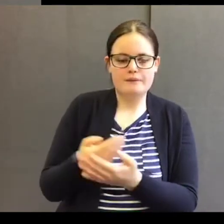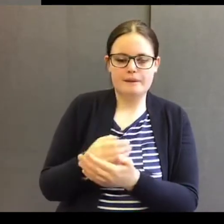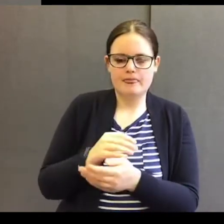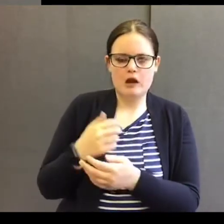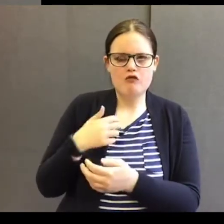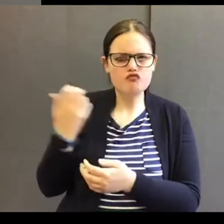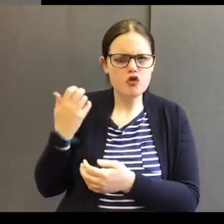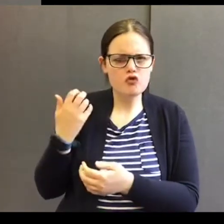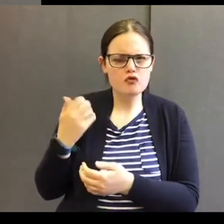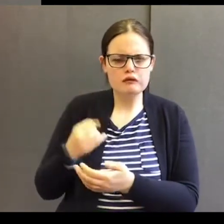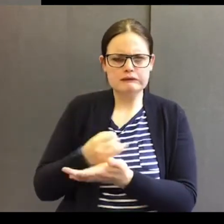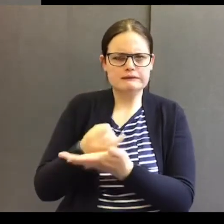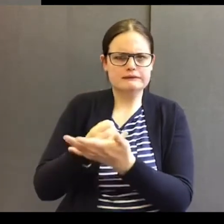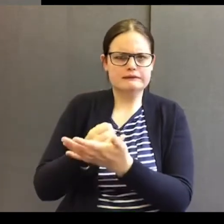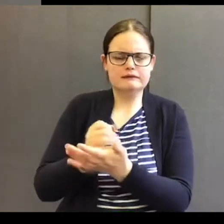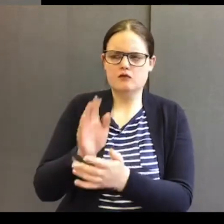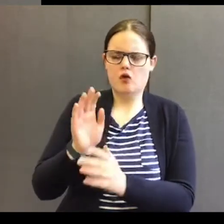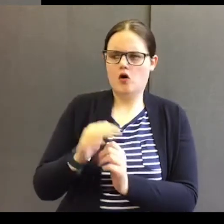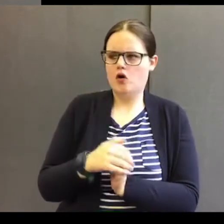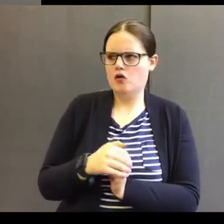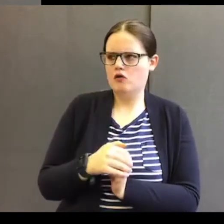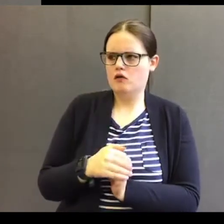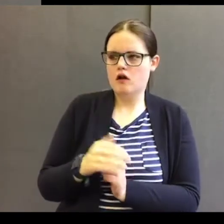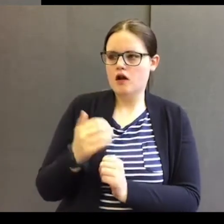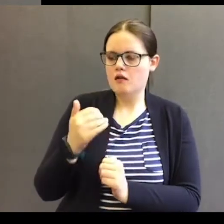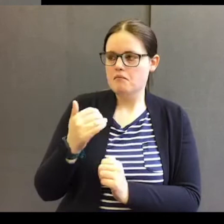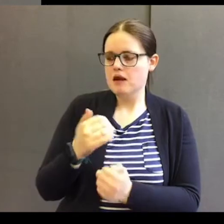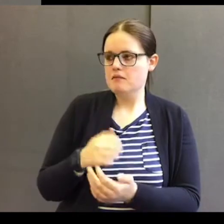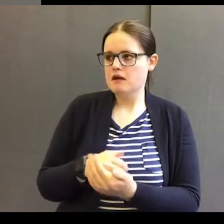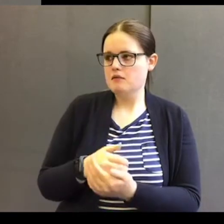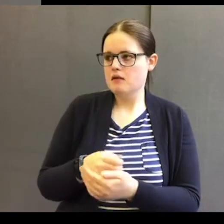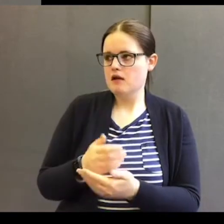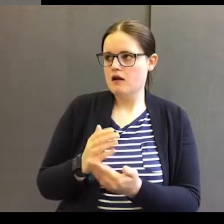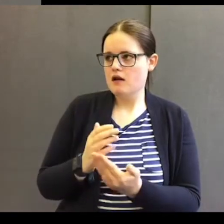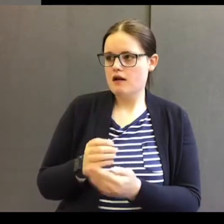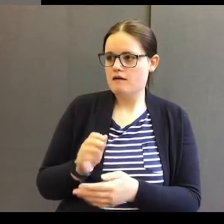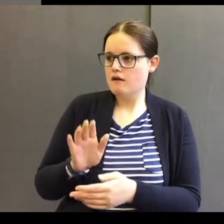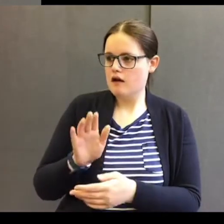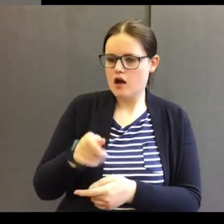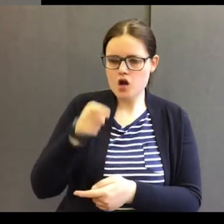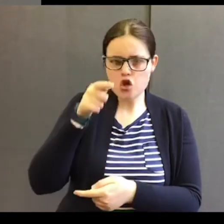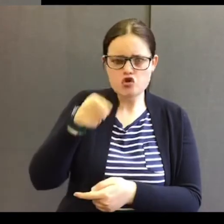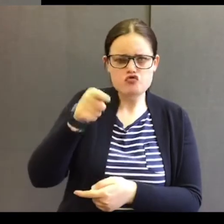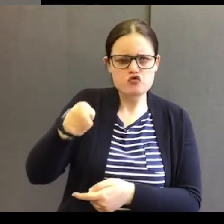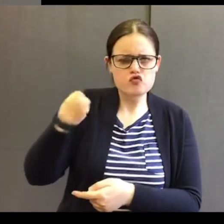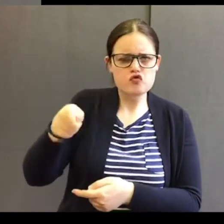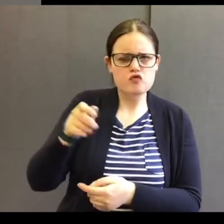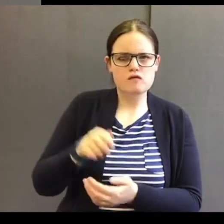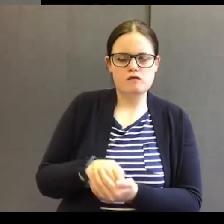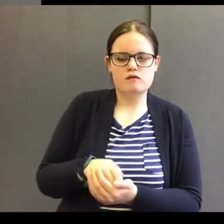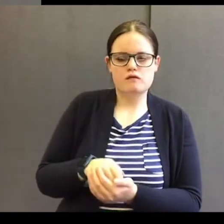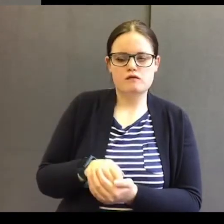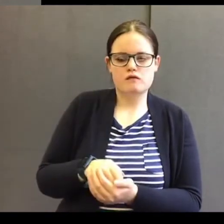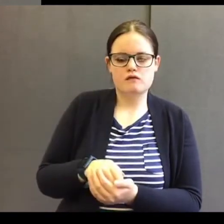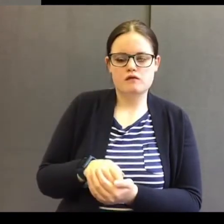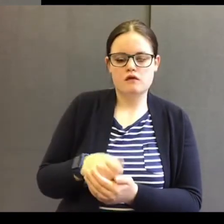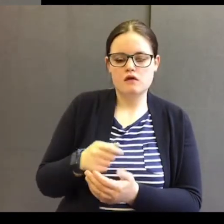finger, not being rude and offensive. Perhaps they would have had their hand.